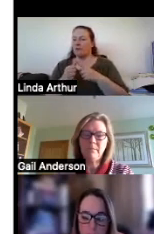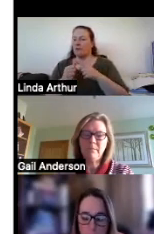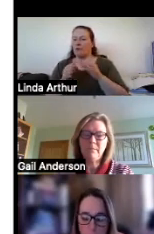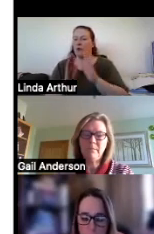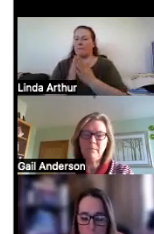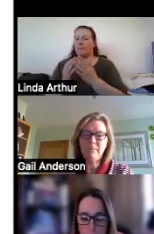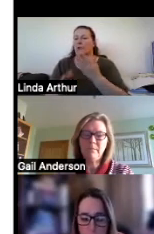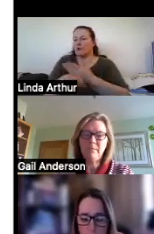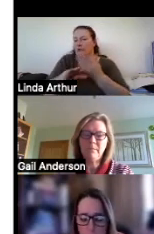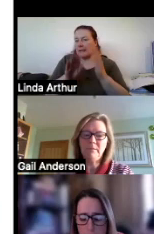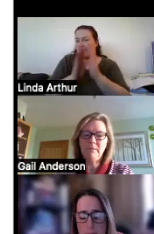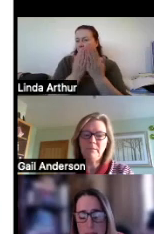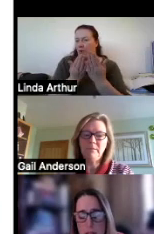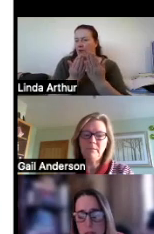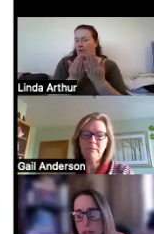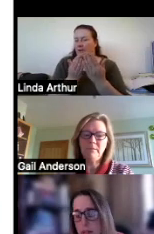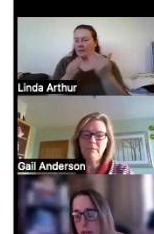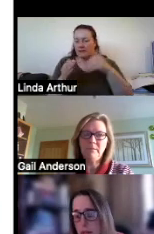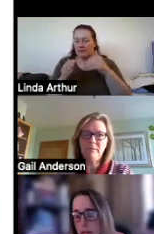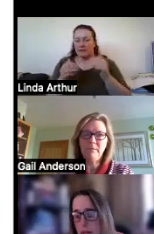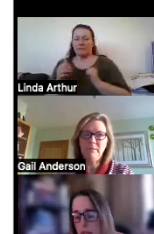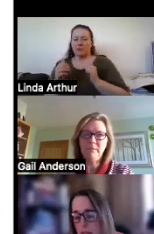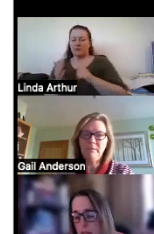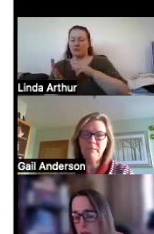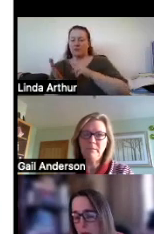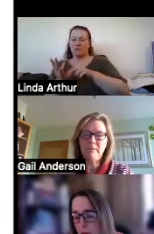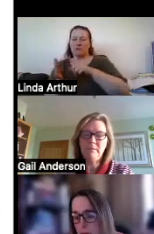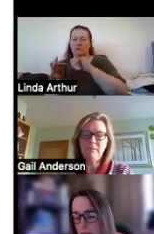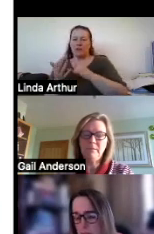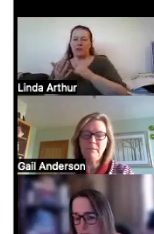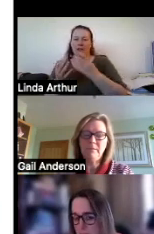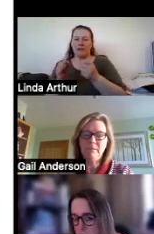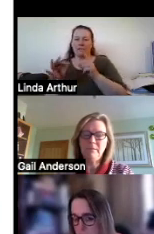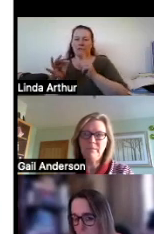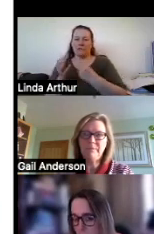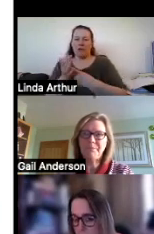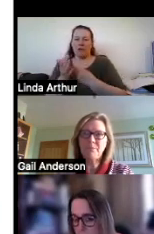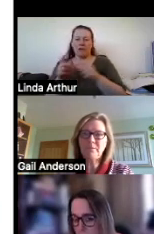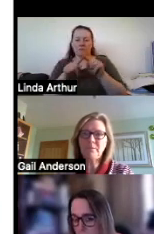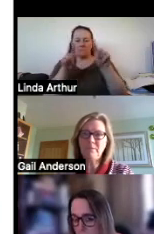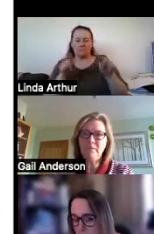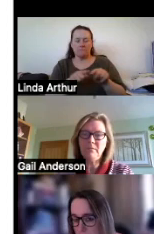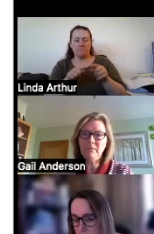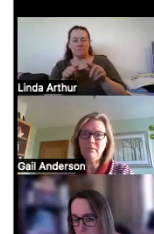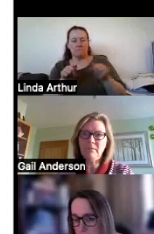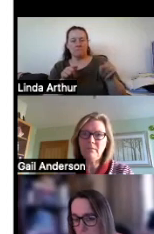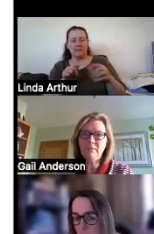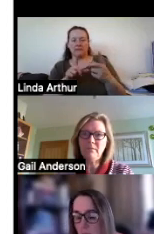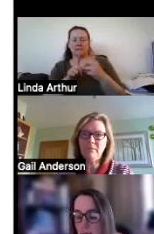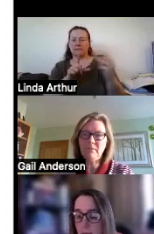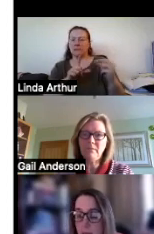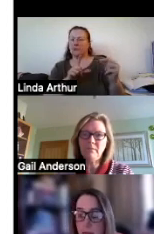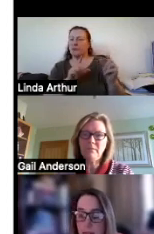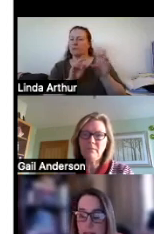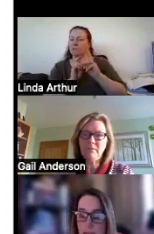is the green one. And inside your maternity notes, there's actually QR codes that'll take you to the digital copies of those publications. And